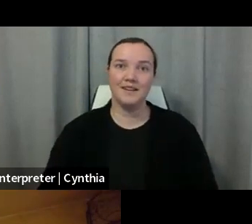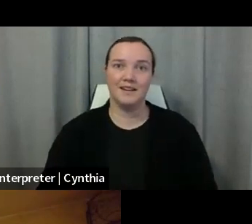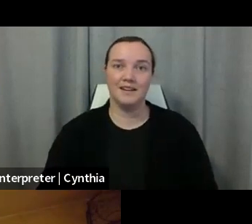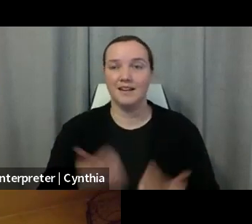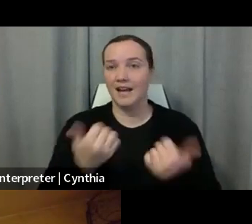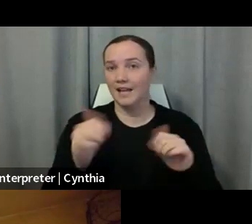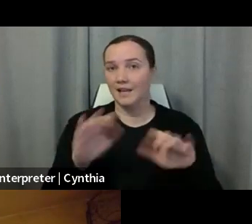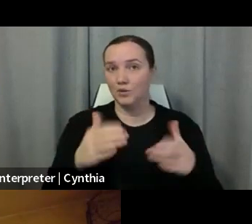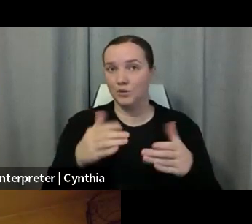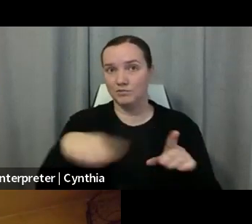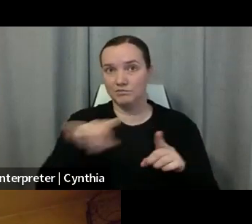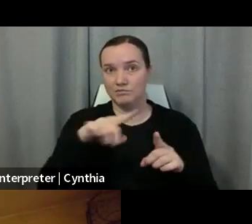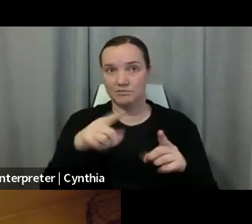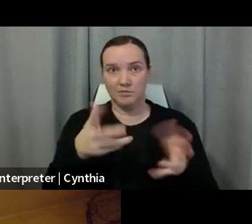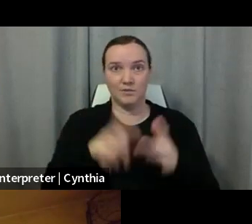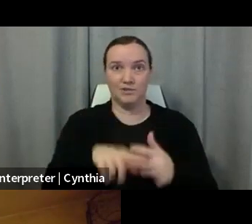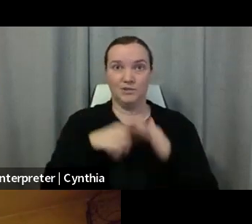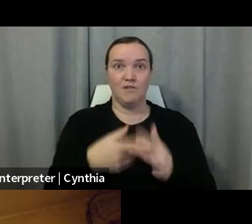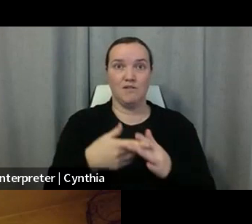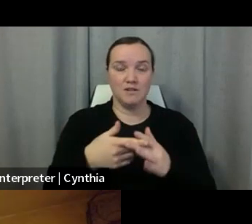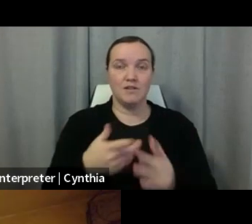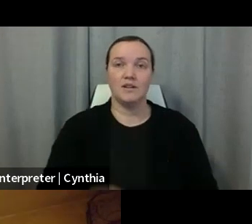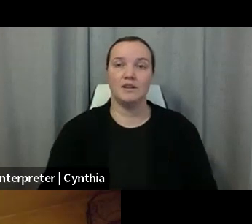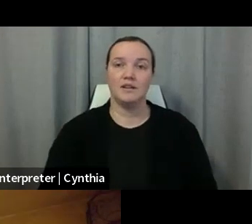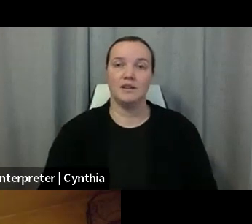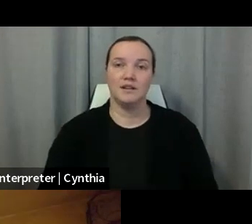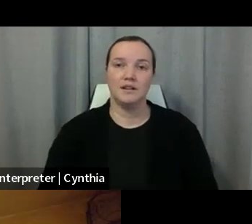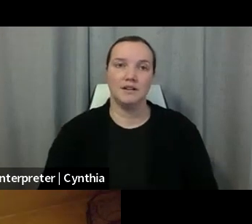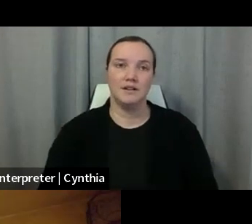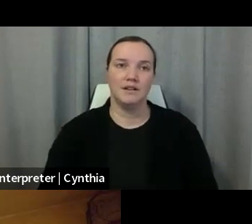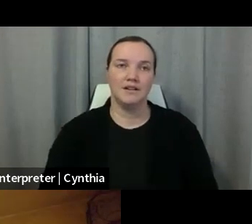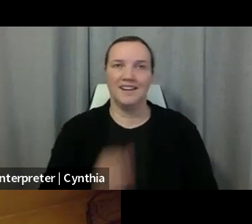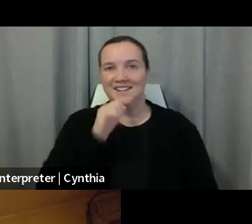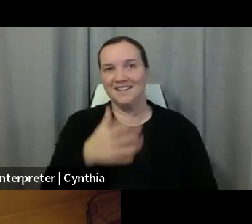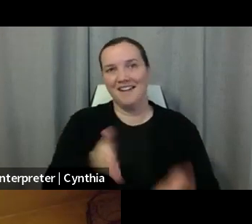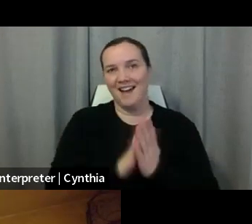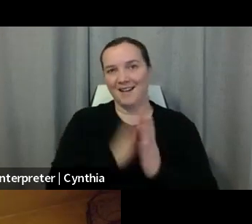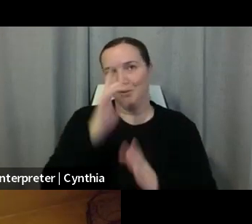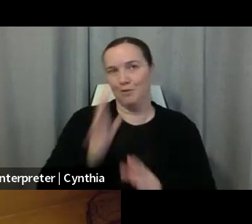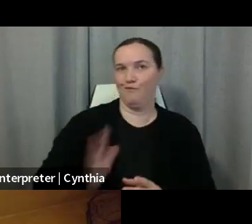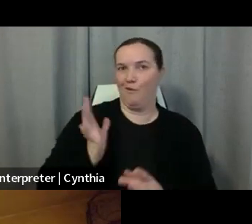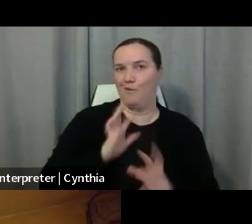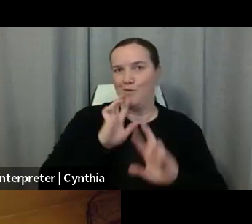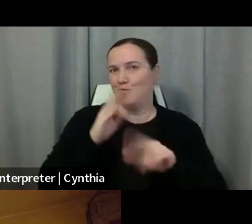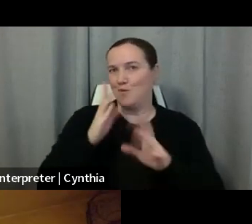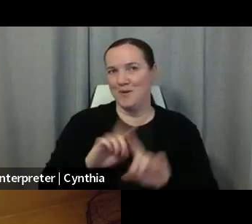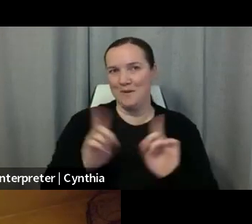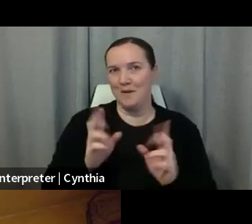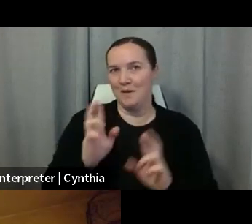anybody from a group would like to just start us off and share? We didn't ask for a formal reporter, but hopefully somebody will